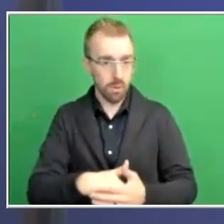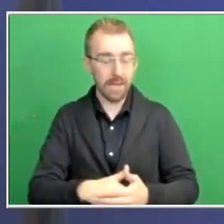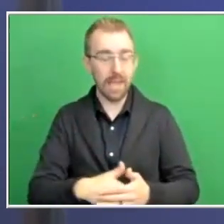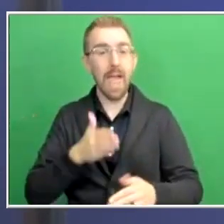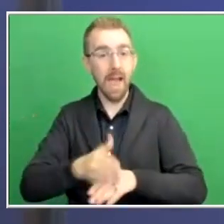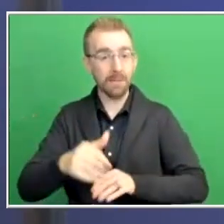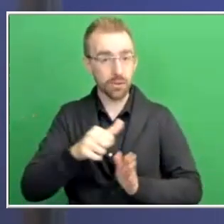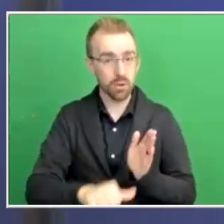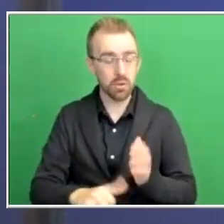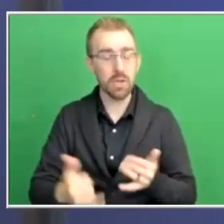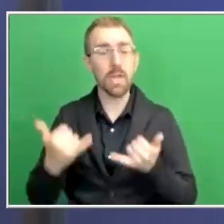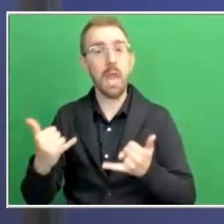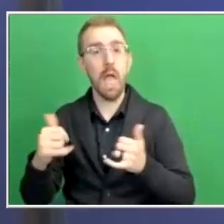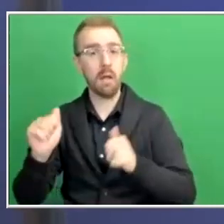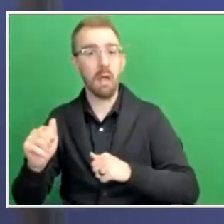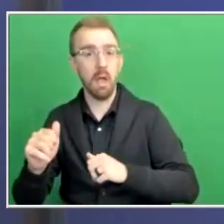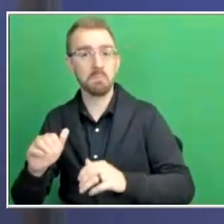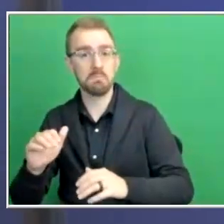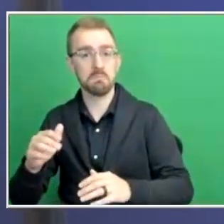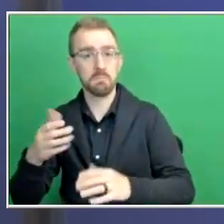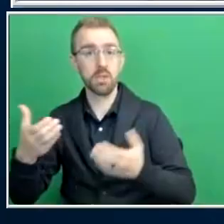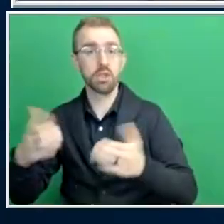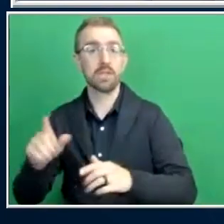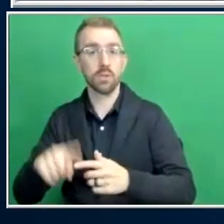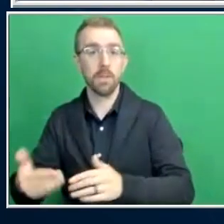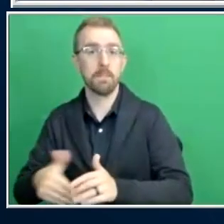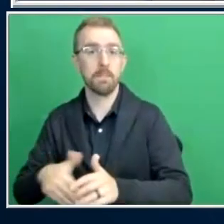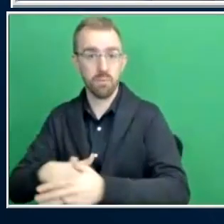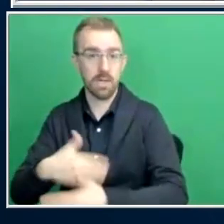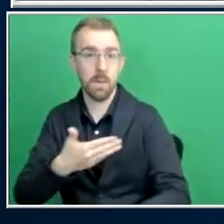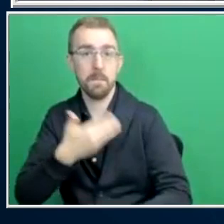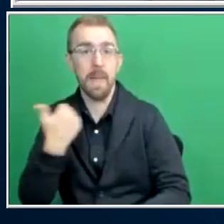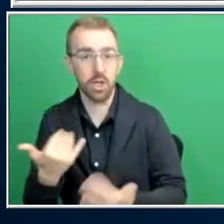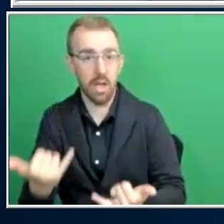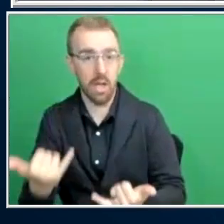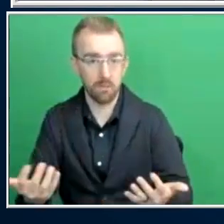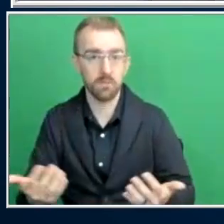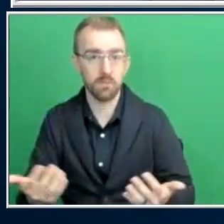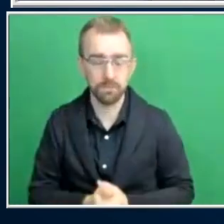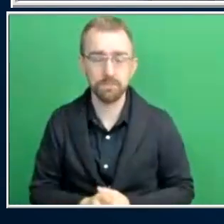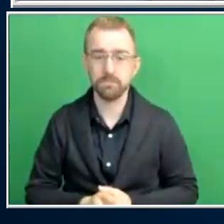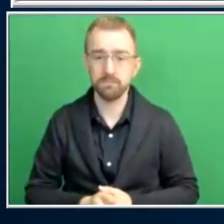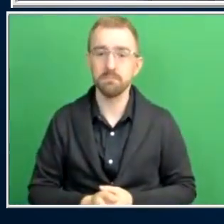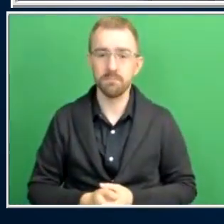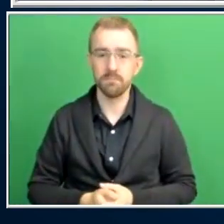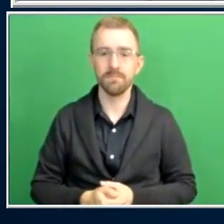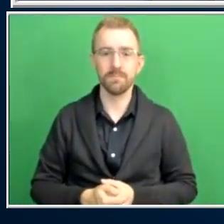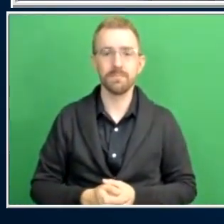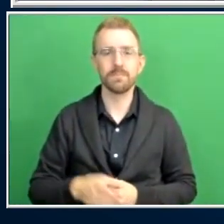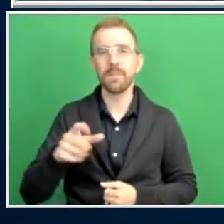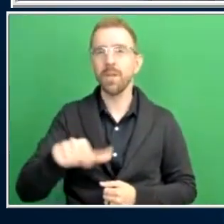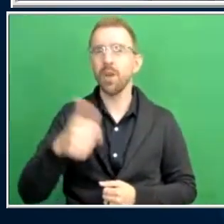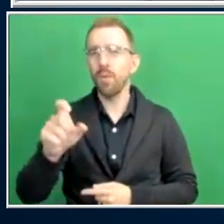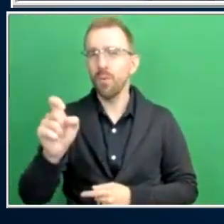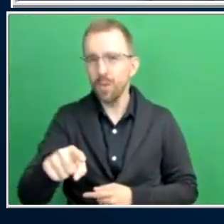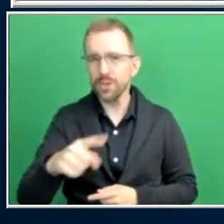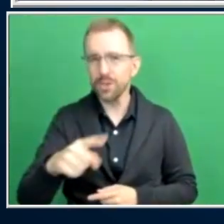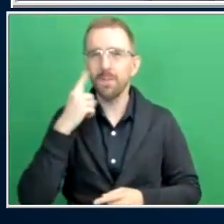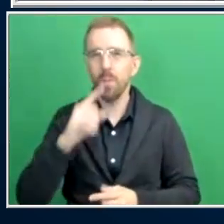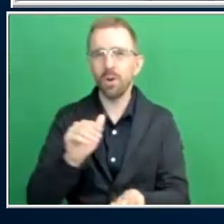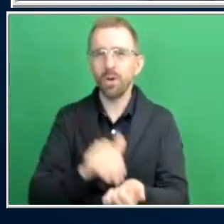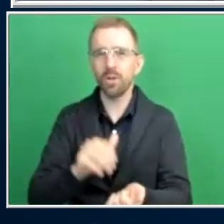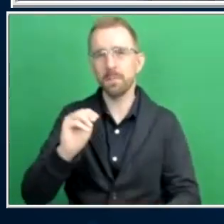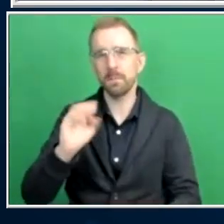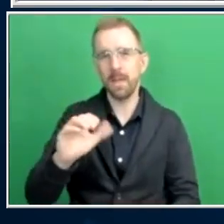to caution of during that weight loss process. You can actually become pregnant now. Yeah. Well, there you go. Jean Raridan has a question for Dr. McAllister.